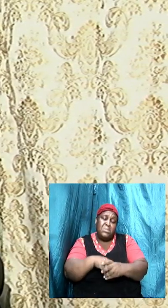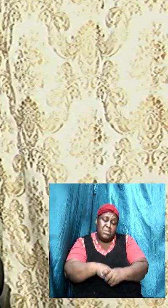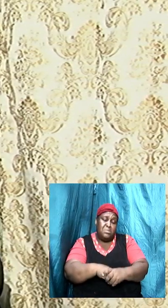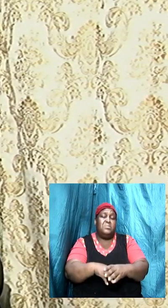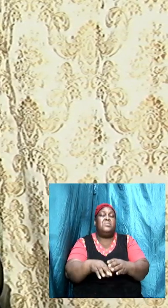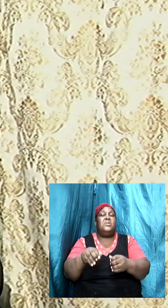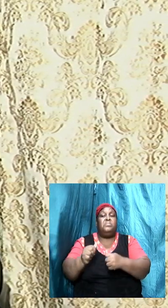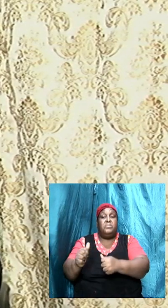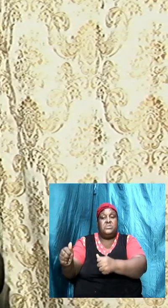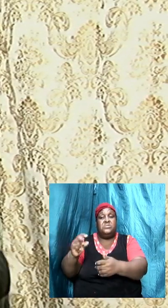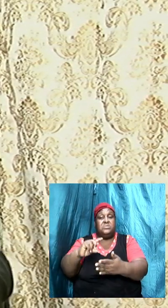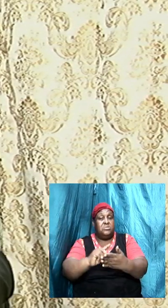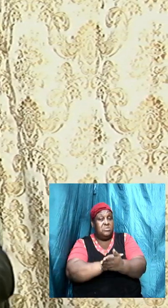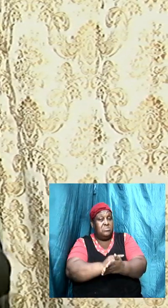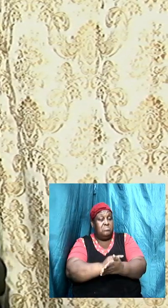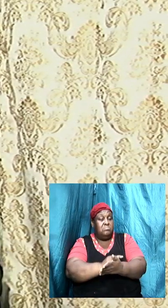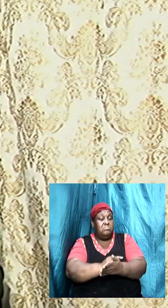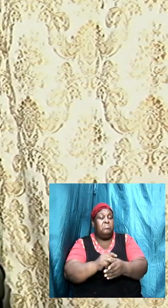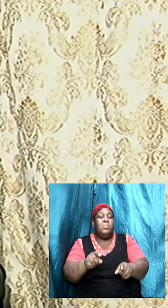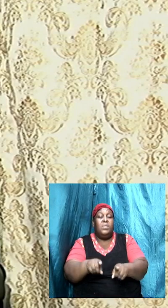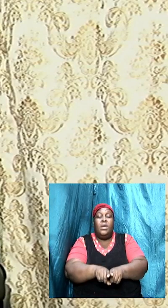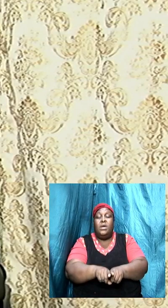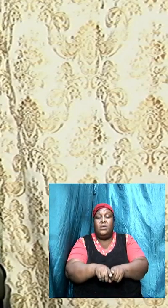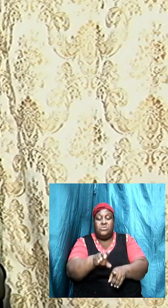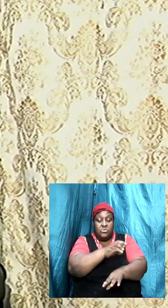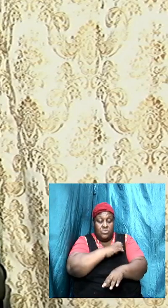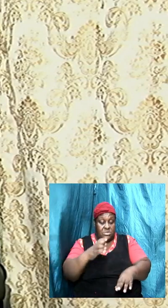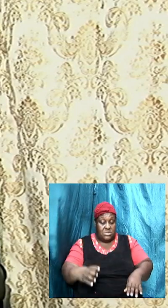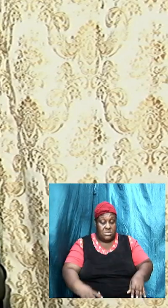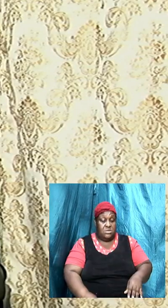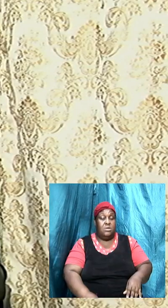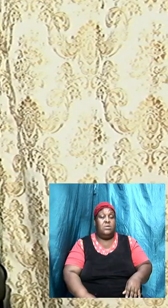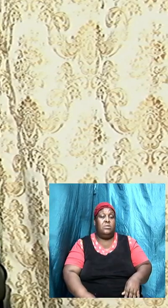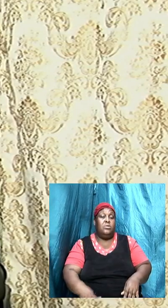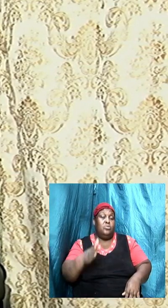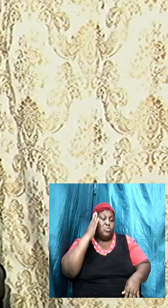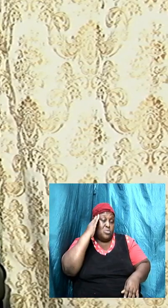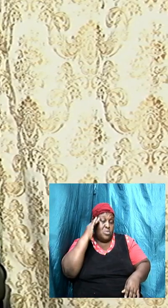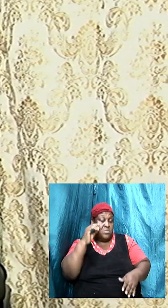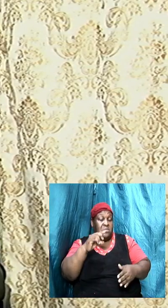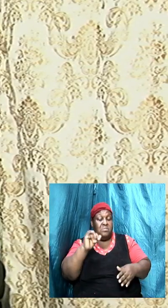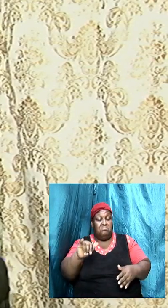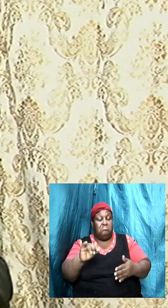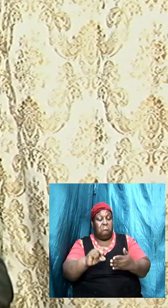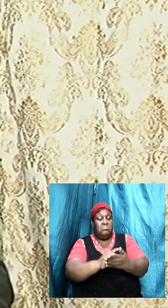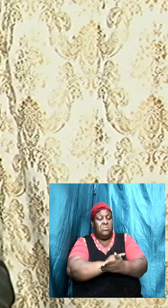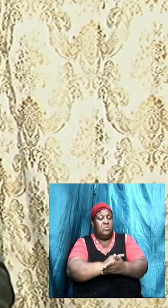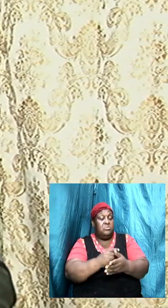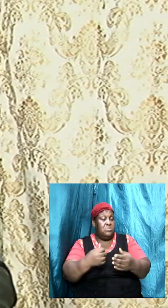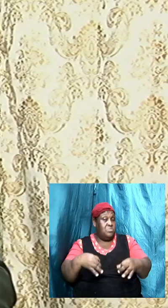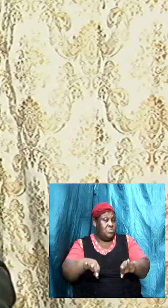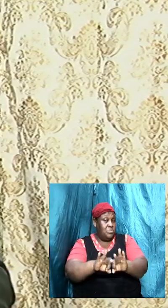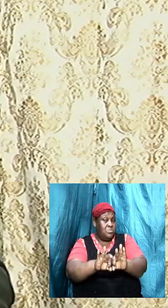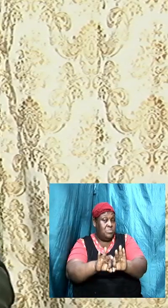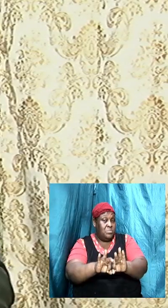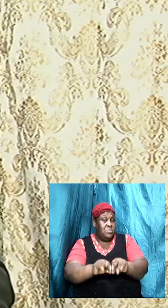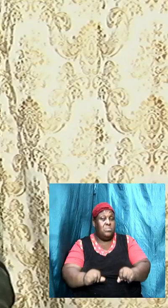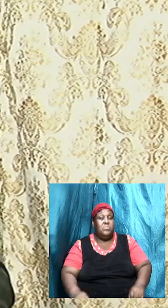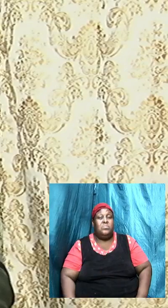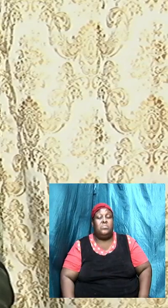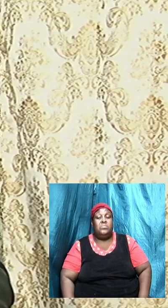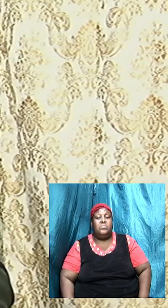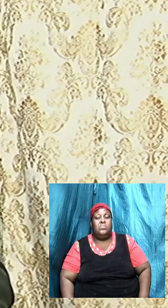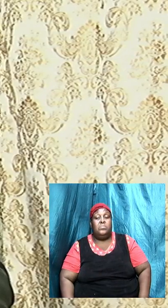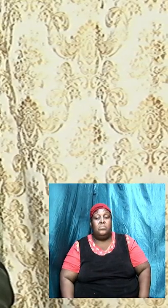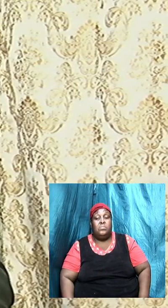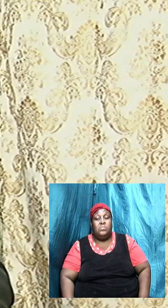know, as Christians, we must be aware that, you know, doctrine is important. And we want to just take a